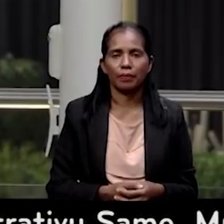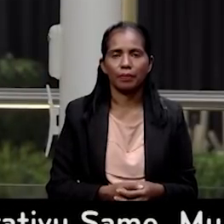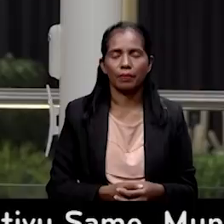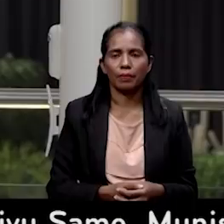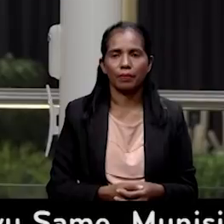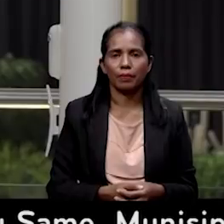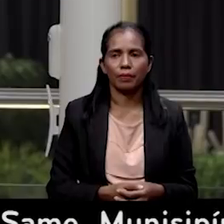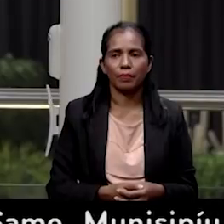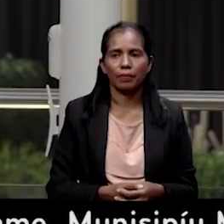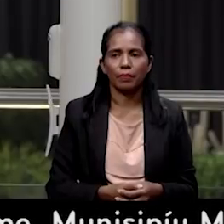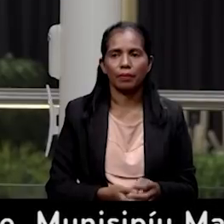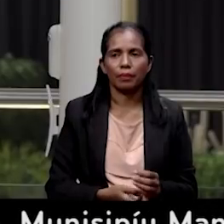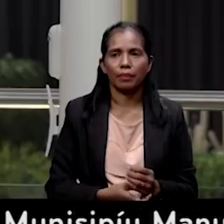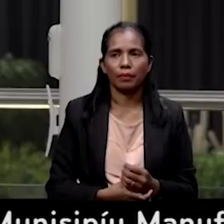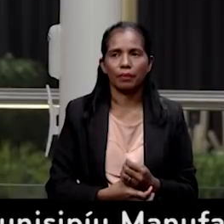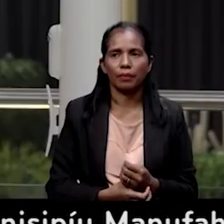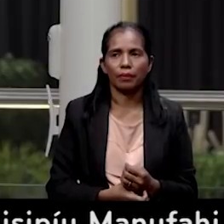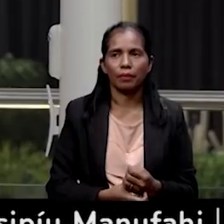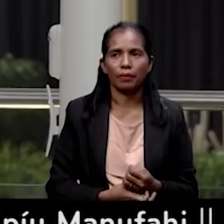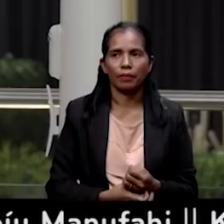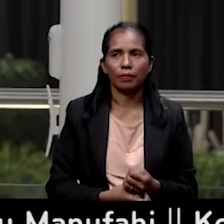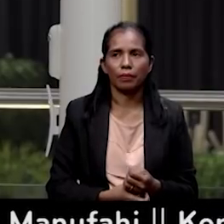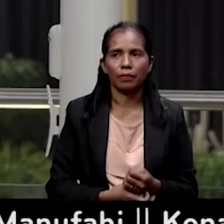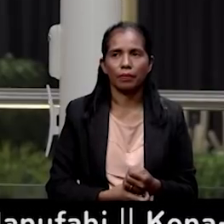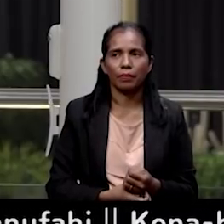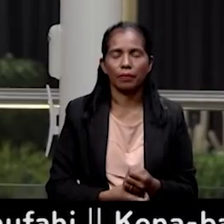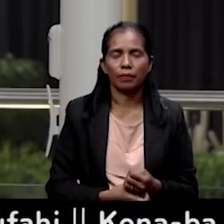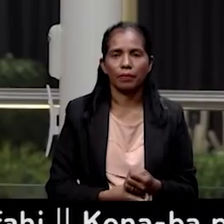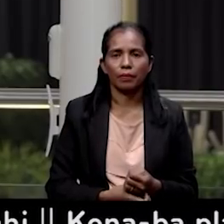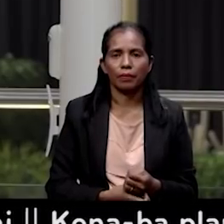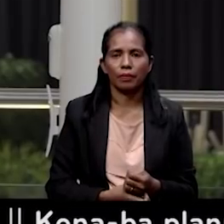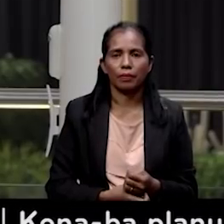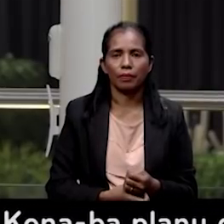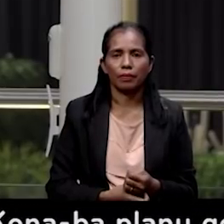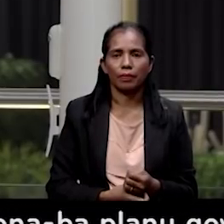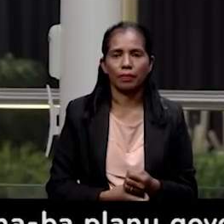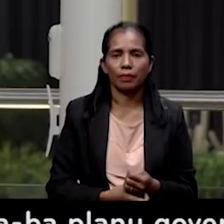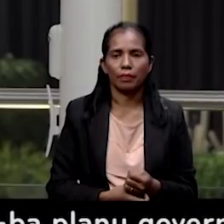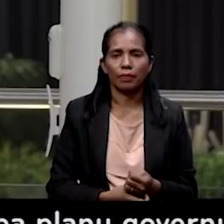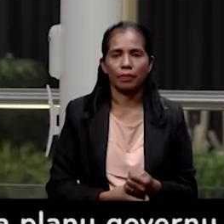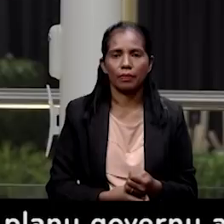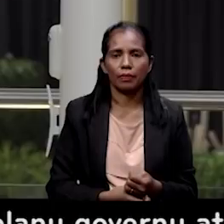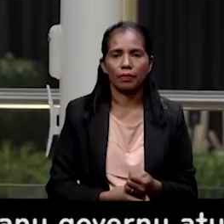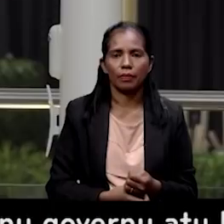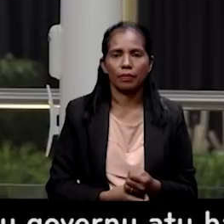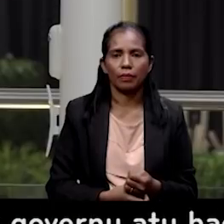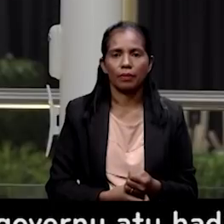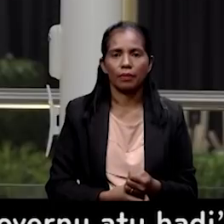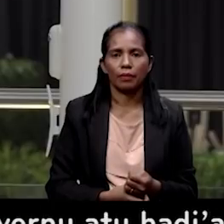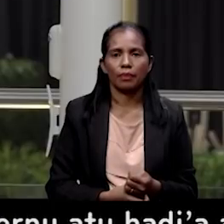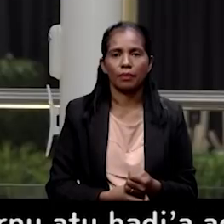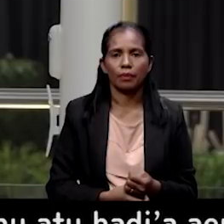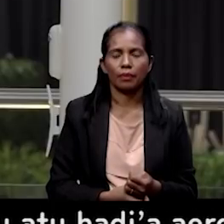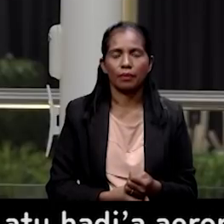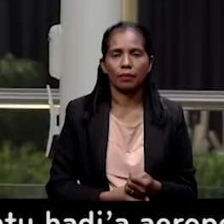and economies, but it has also shown us the importance of cooperation and compassion as a global